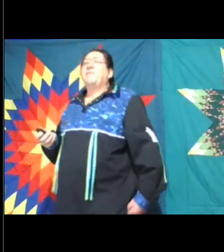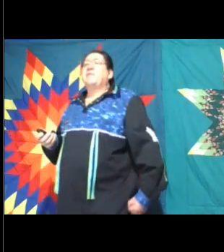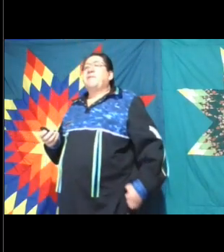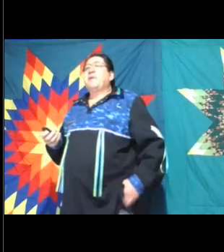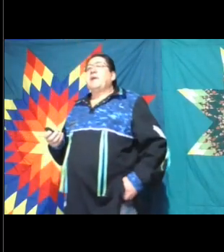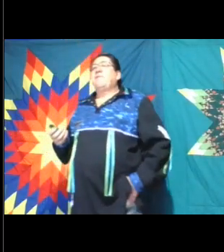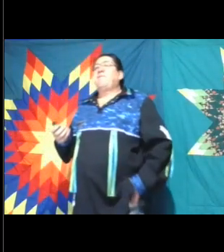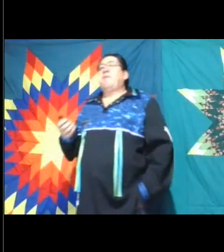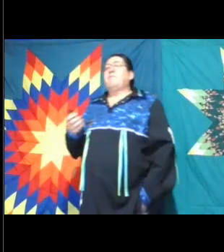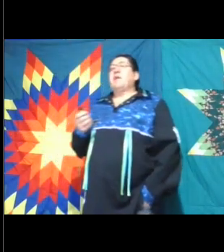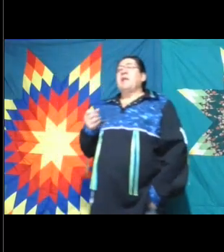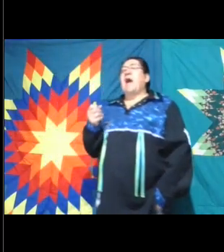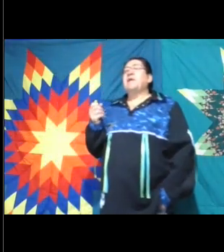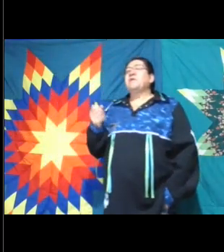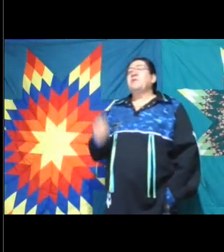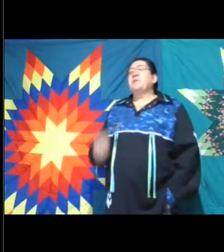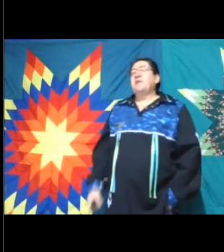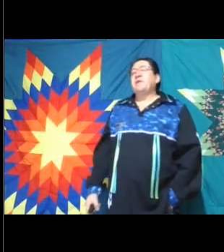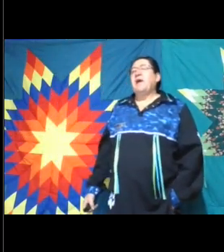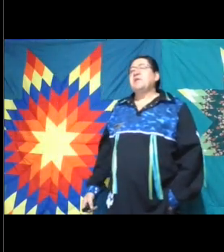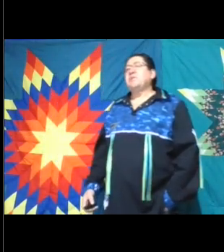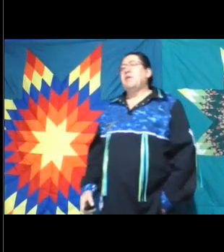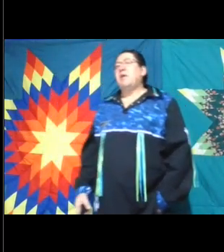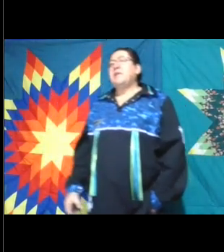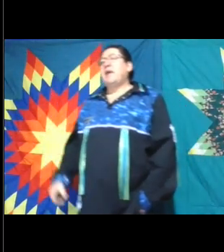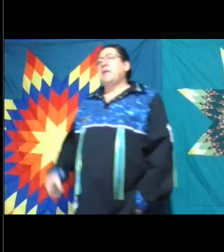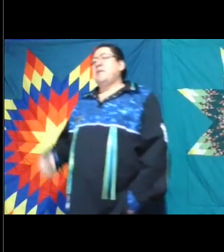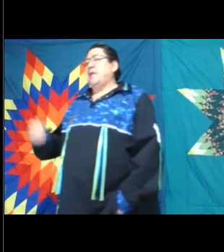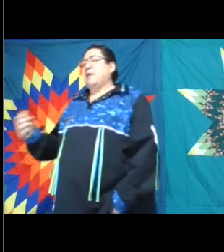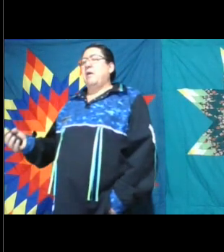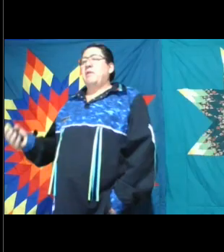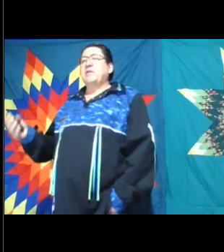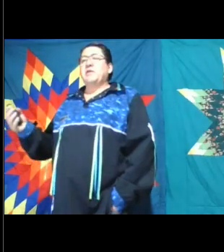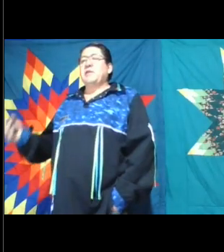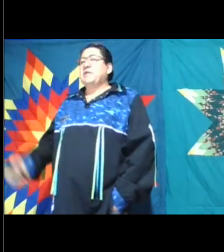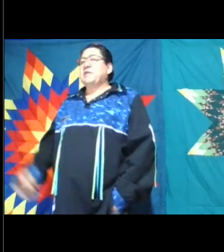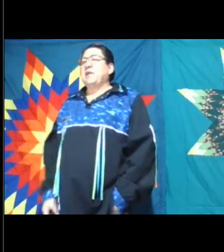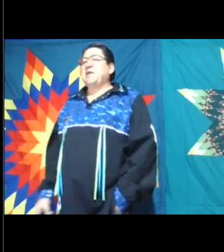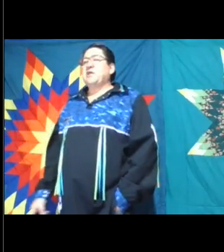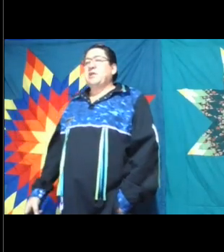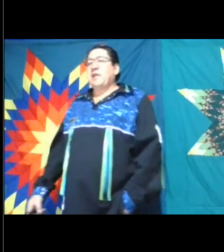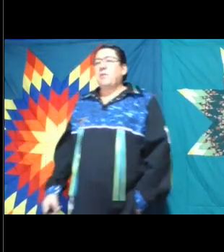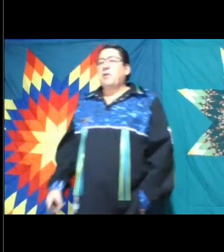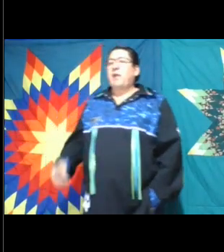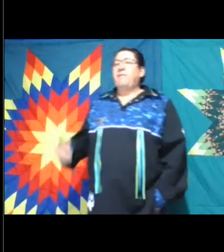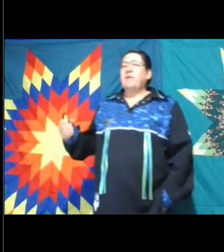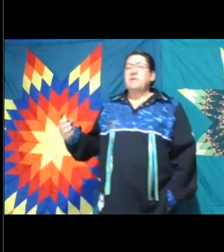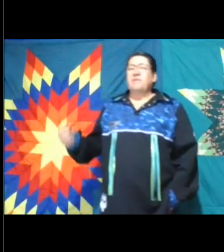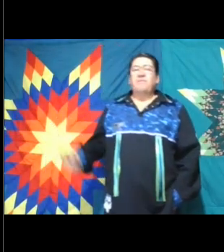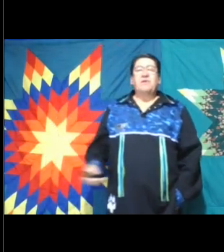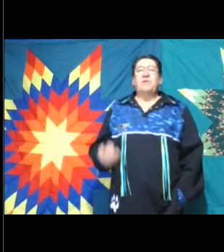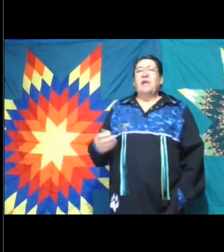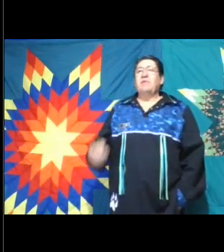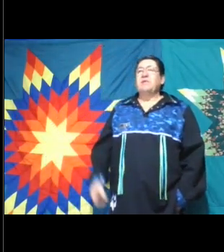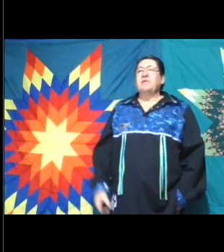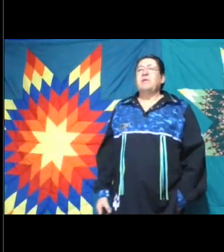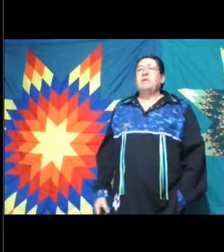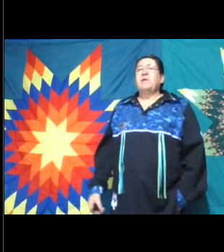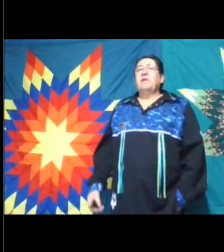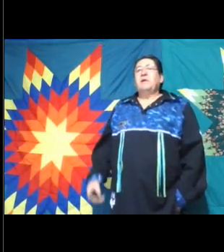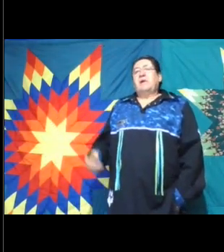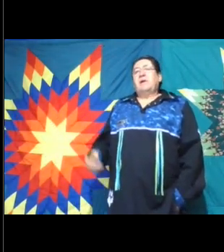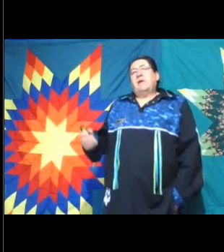It covers everything from the national and international content to technology, legislation, demographics, official